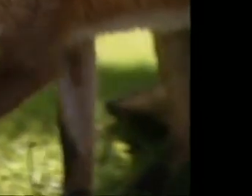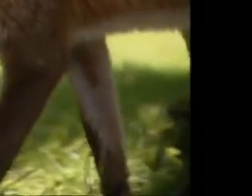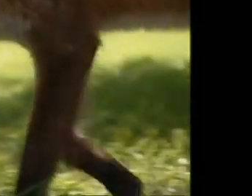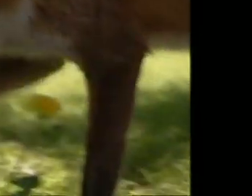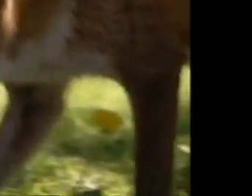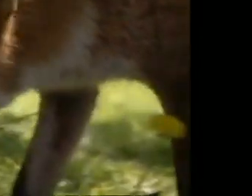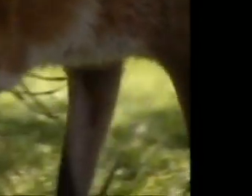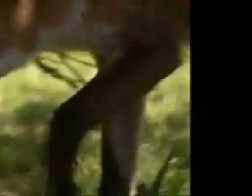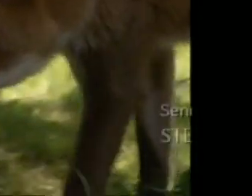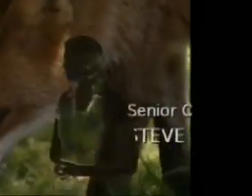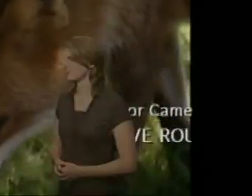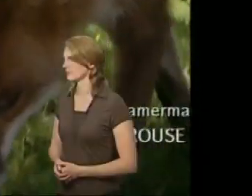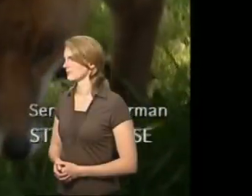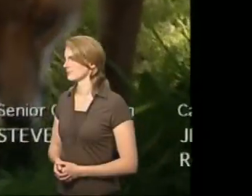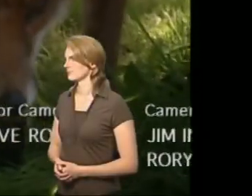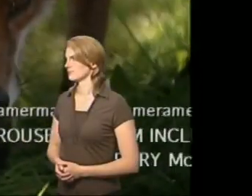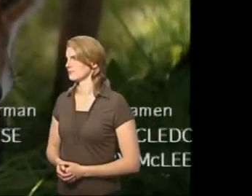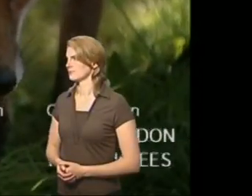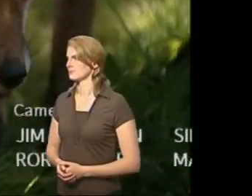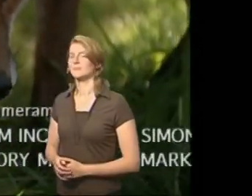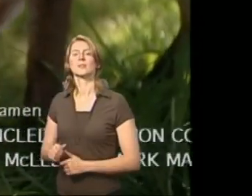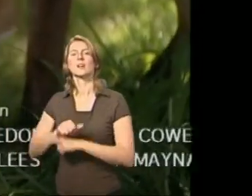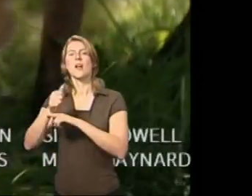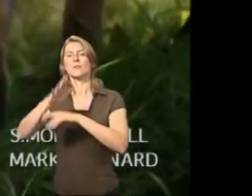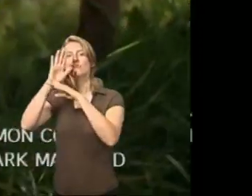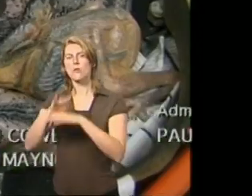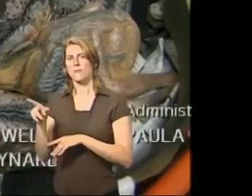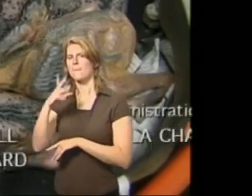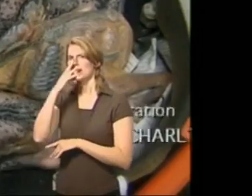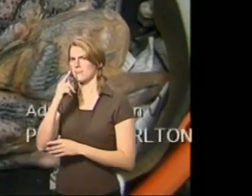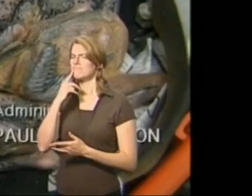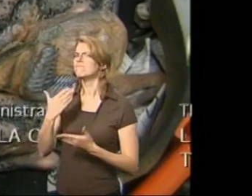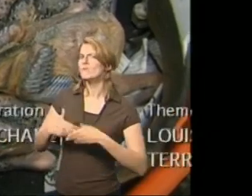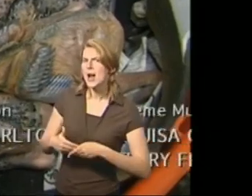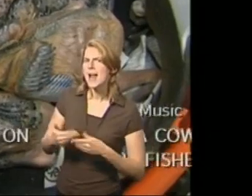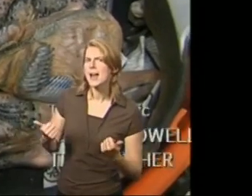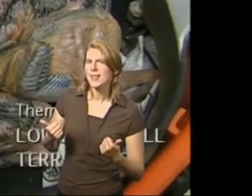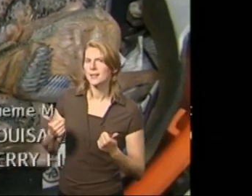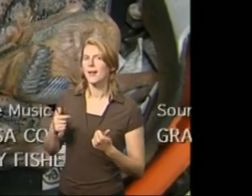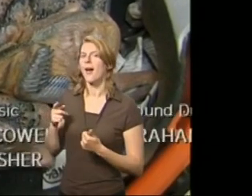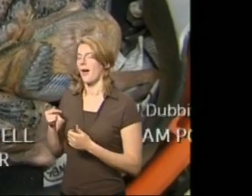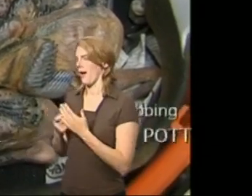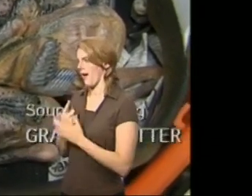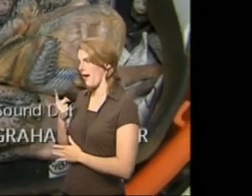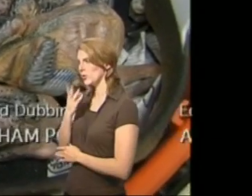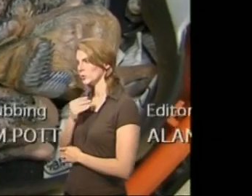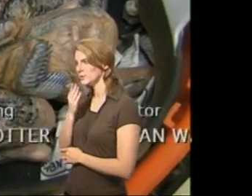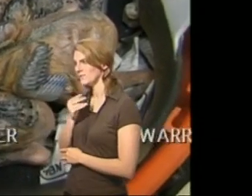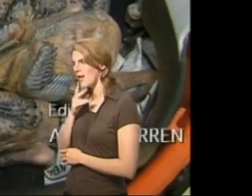In the next episode, a fox seems too friendly for its own good. A hard hat comes in